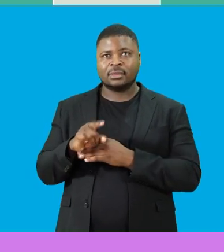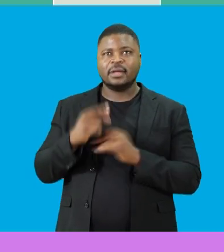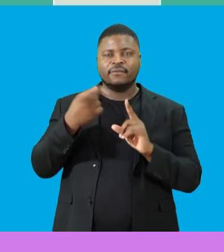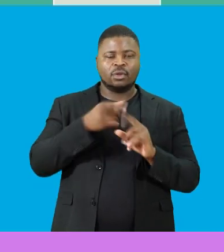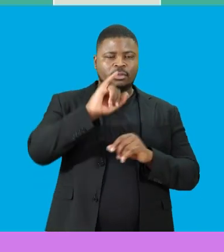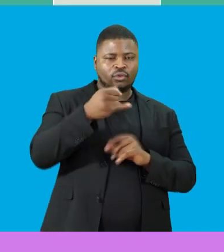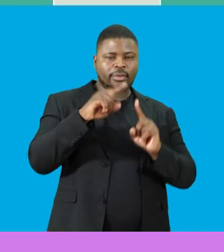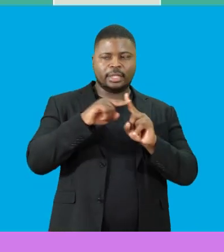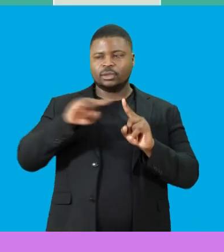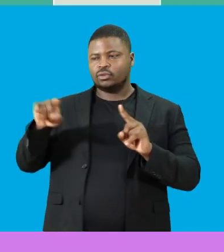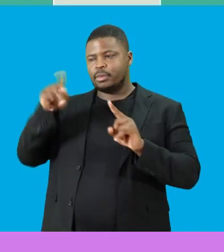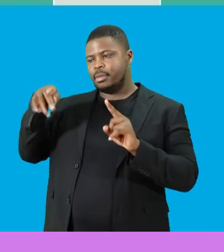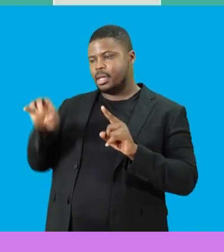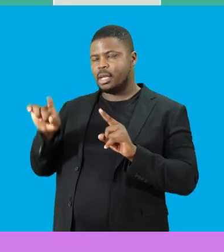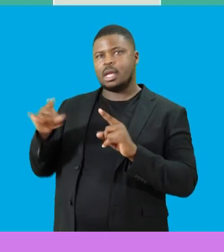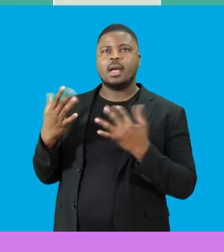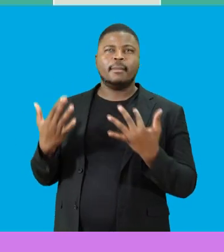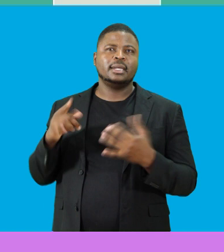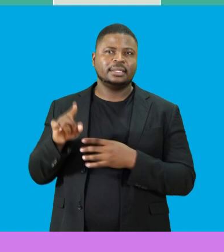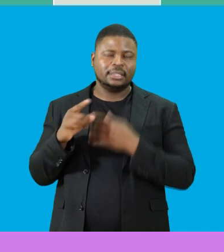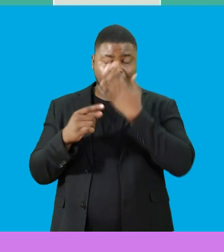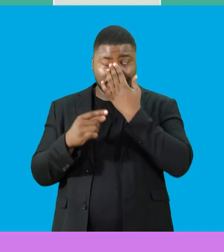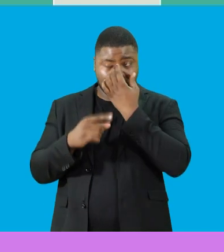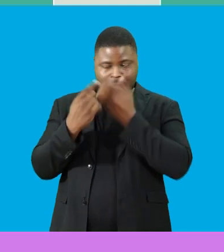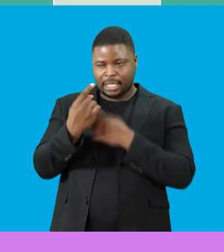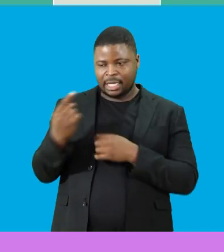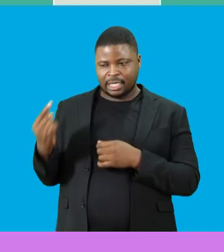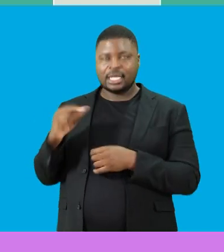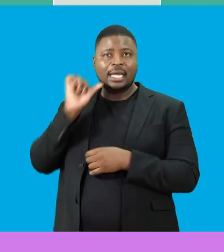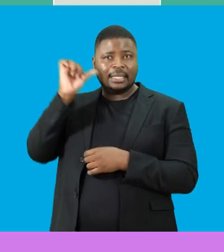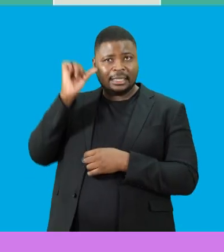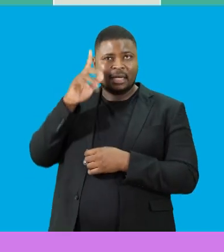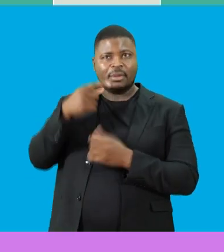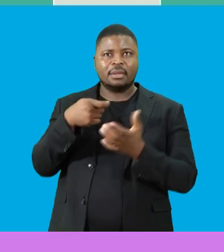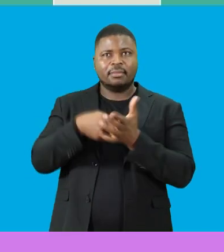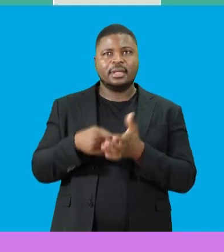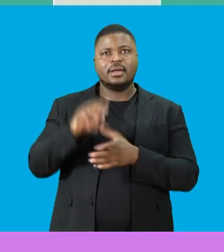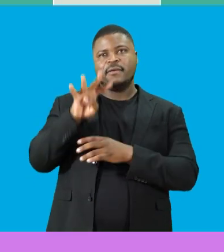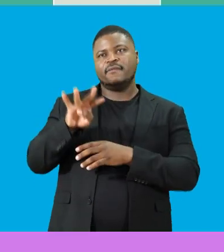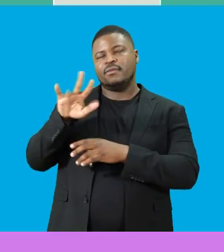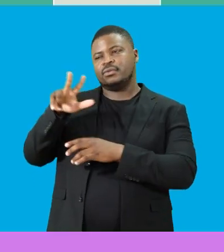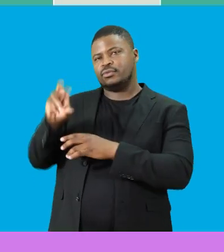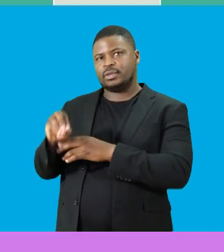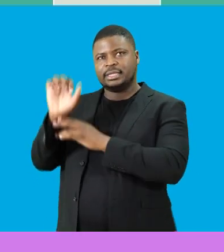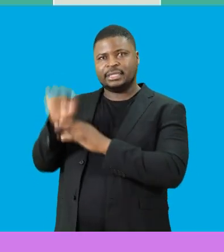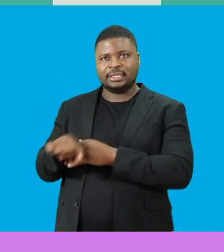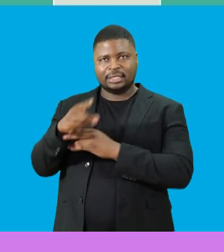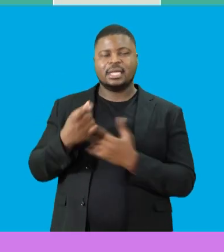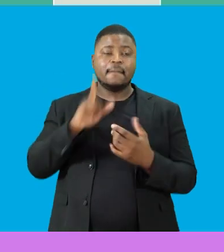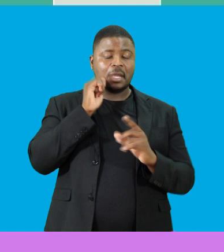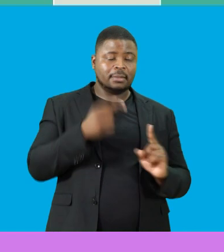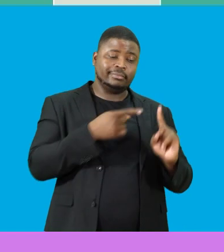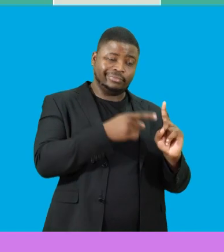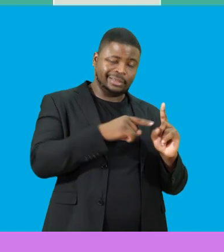trip? We said from Johannesburg to where? To Port Elizabeth. So each adult will pay 430. How many are they? There's 3 of them. Is Mr.